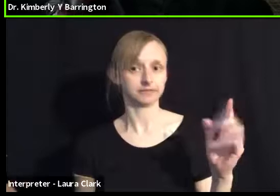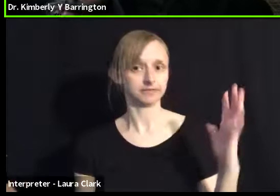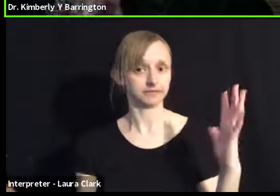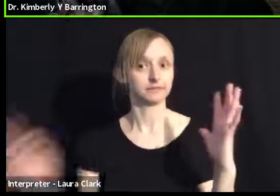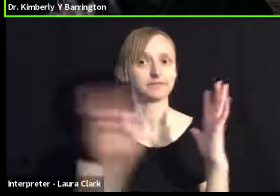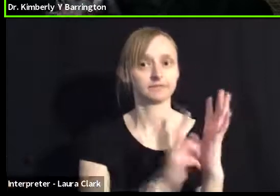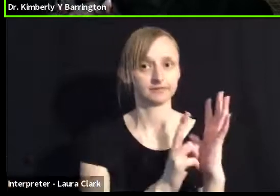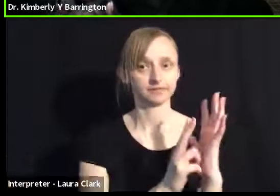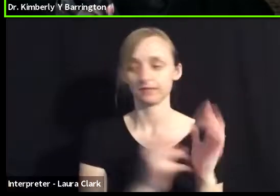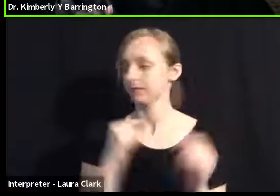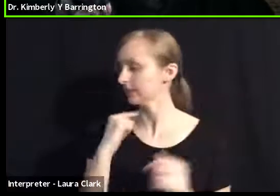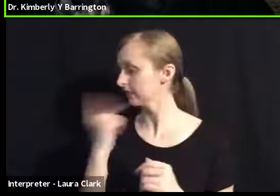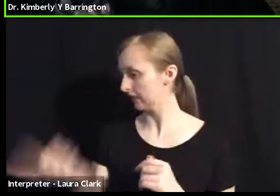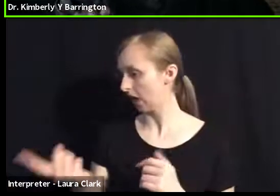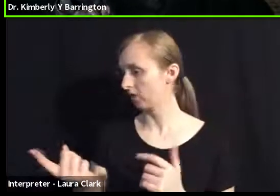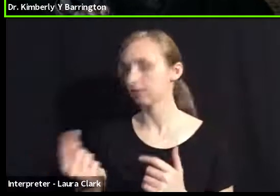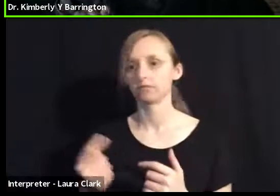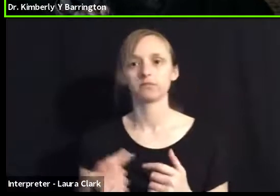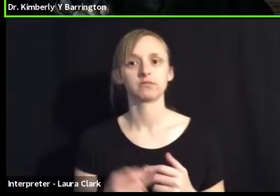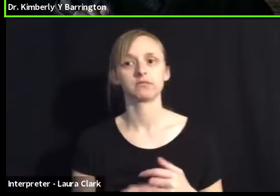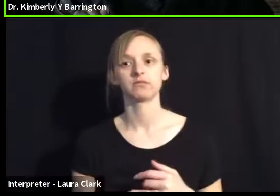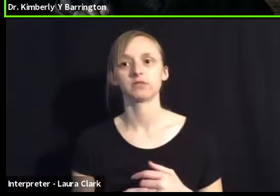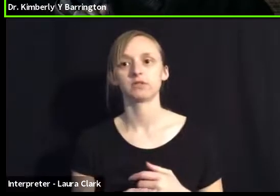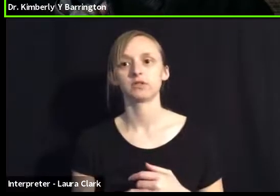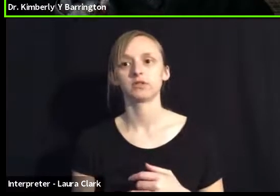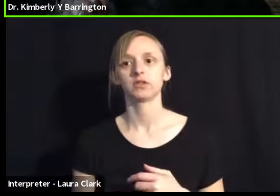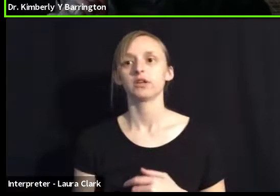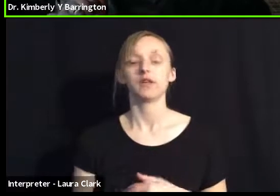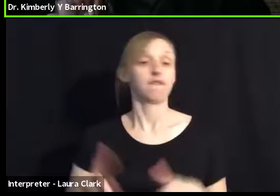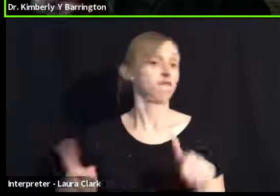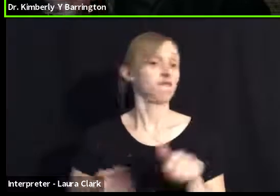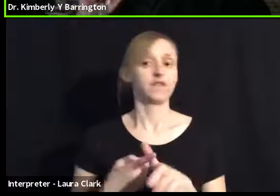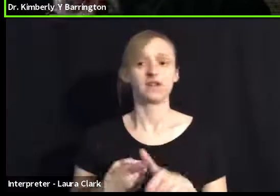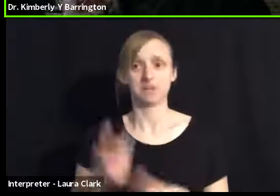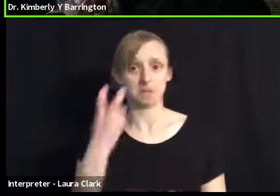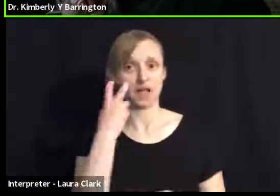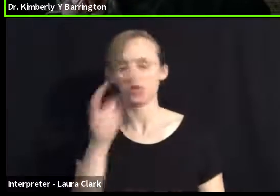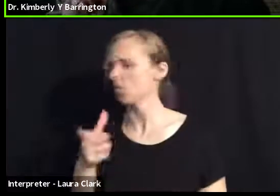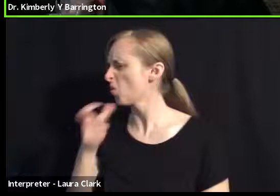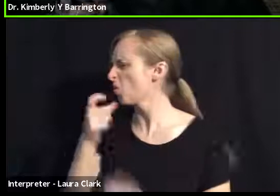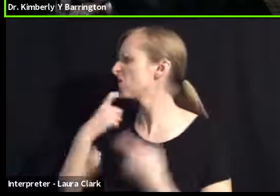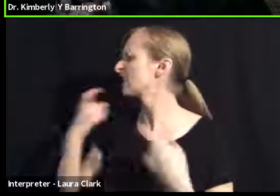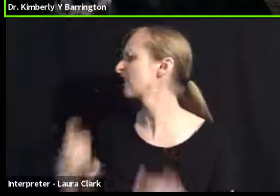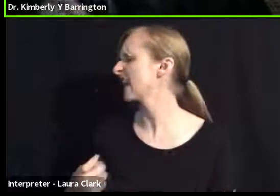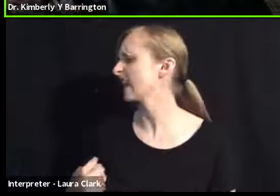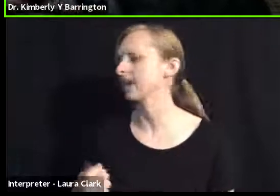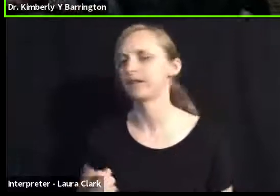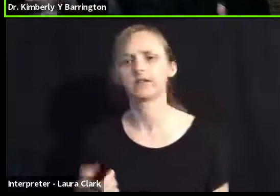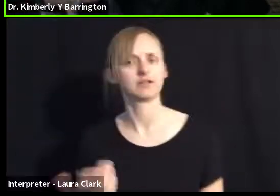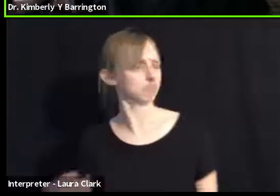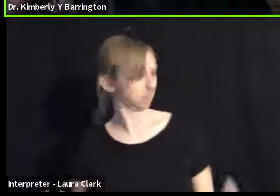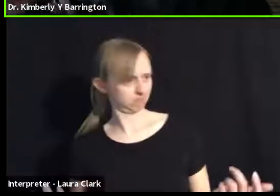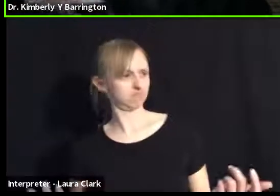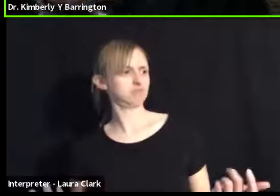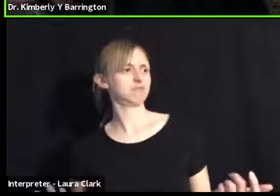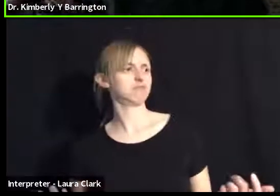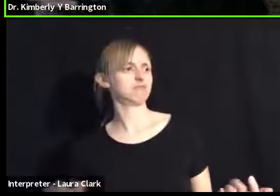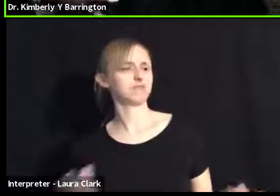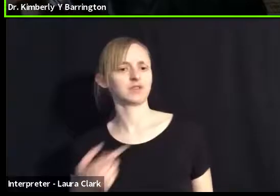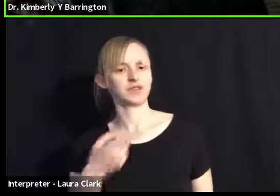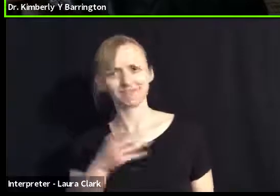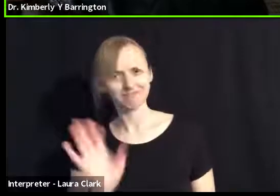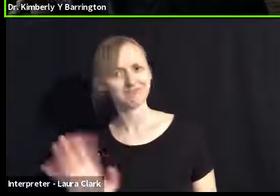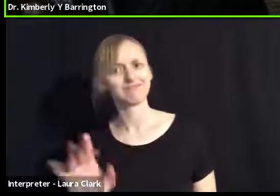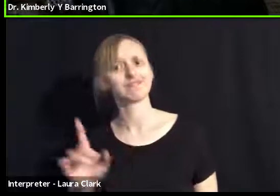the first question they asked, who did sin? I'm like, wait a minute, you taking me into church. You not celebrating that the